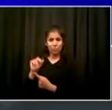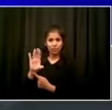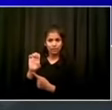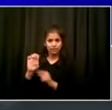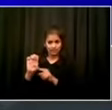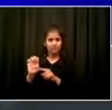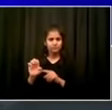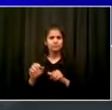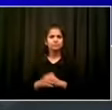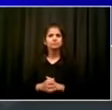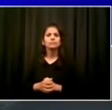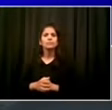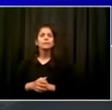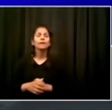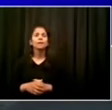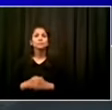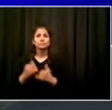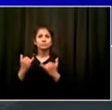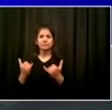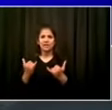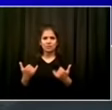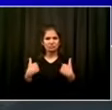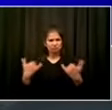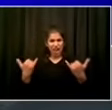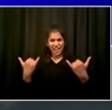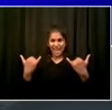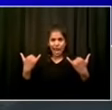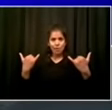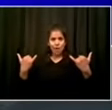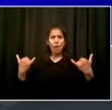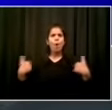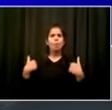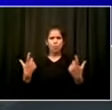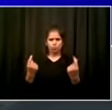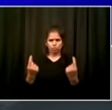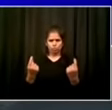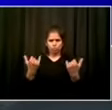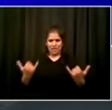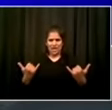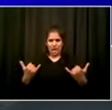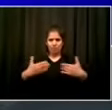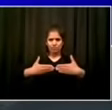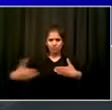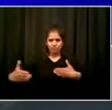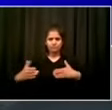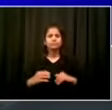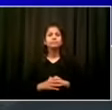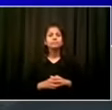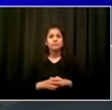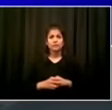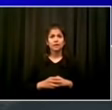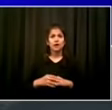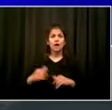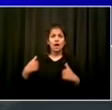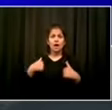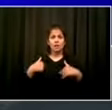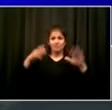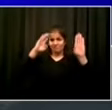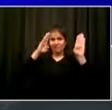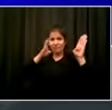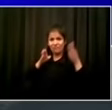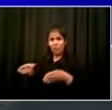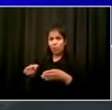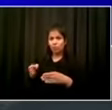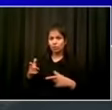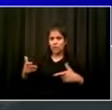this administration, we have focused on young people. We focused on young people with initiatives like pre-K and 3K. We focused on young people with after school